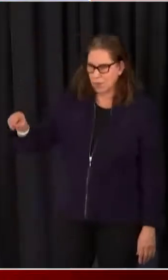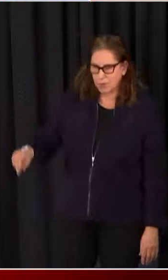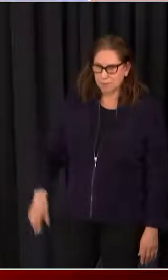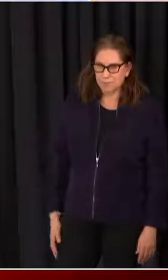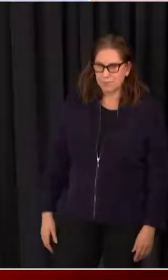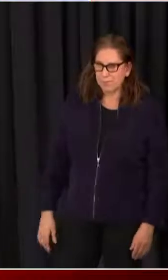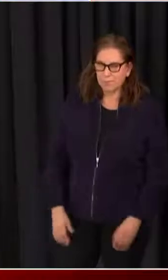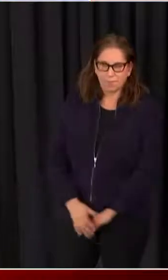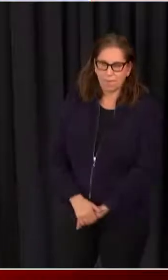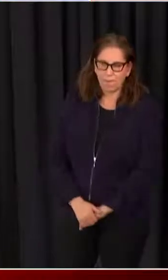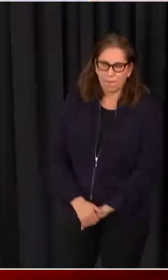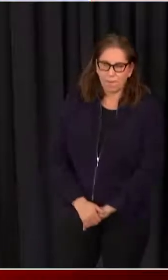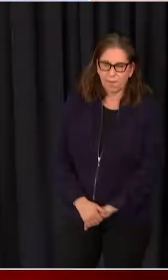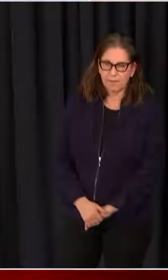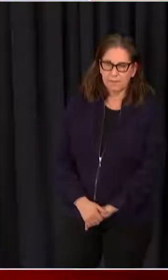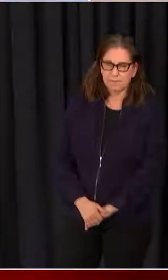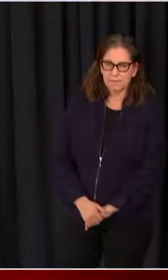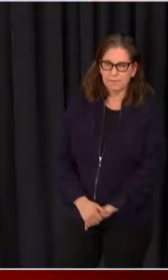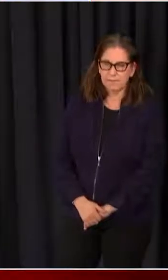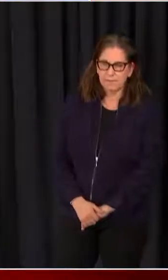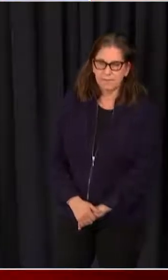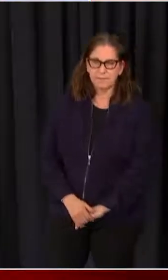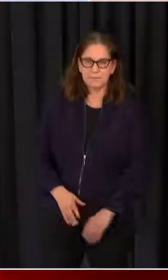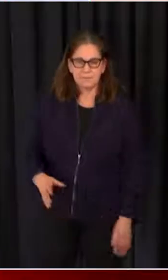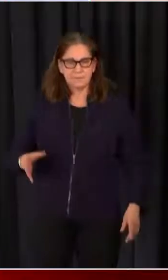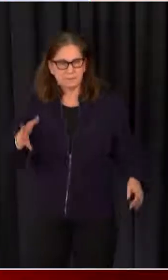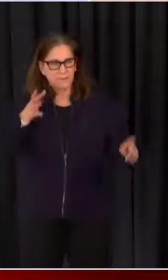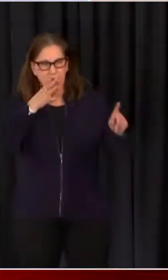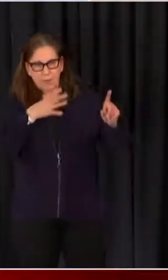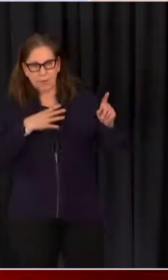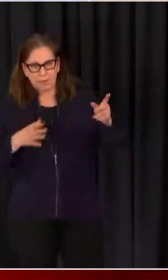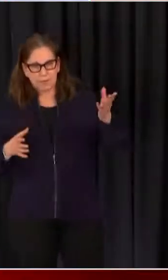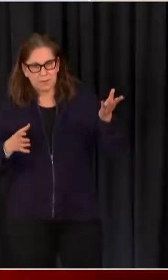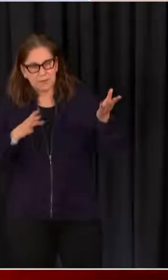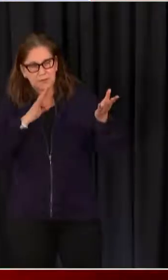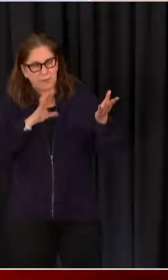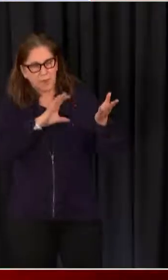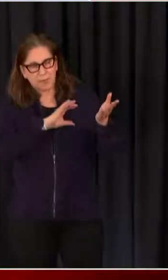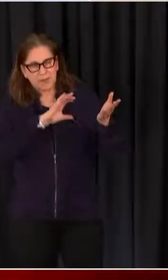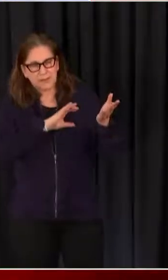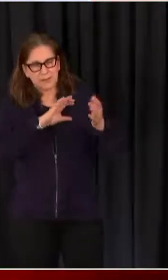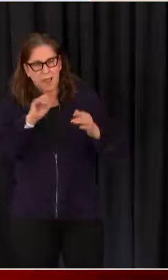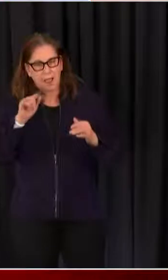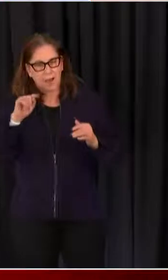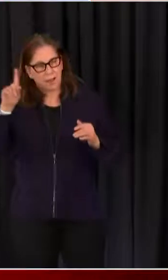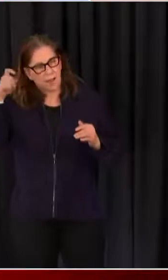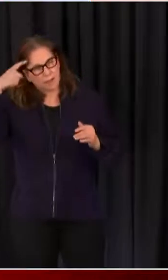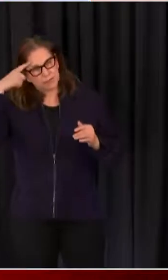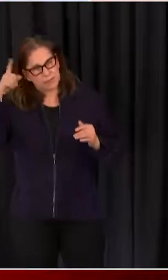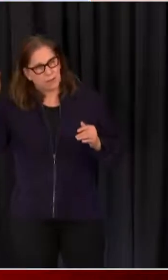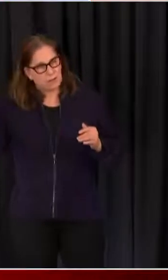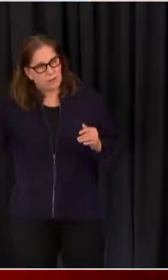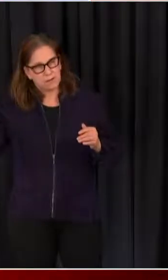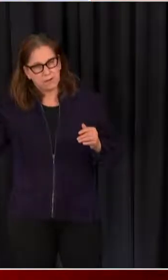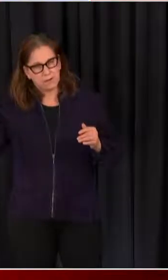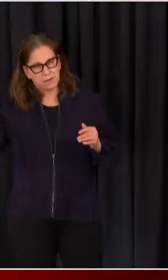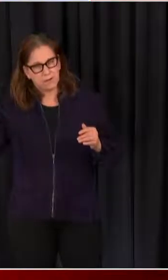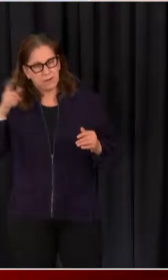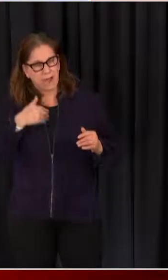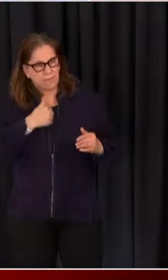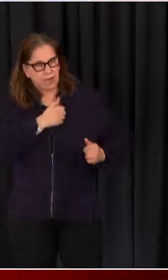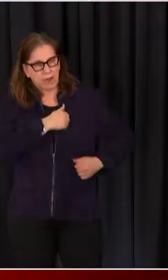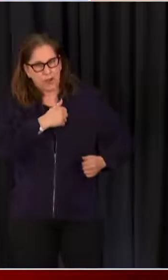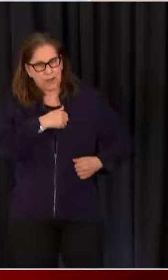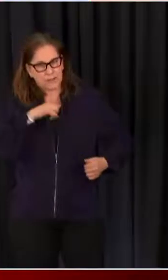Yes, ma'am. Yes, Capitol Police apparently have requested that National Guard remain at the Capitol for at least another 60 days. I know previously you've